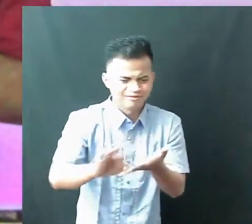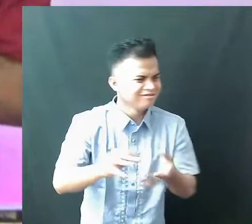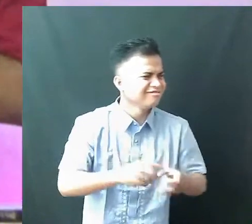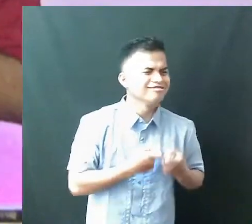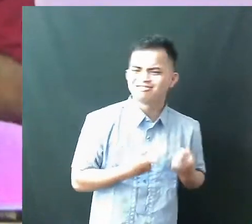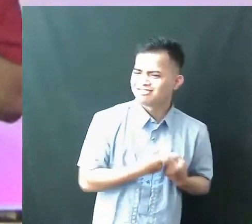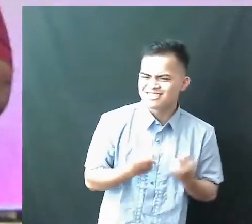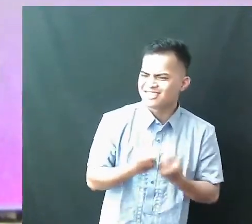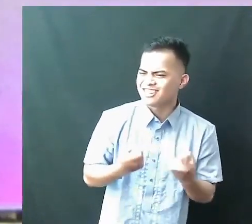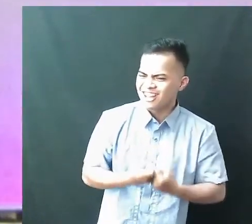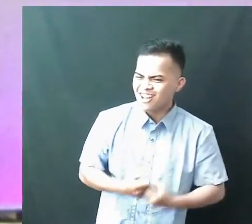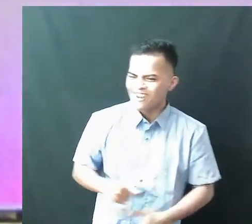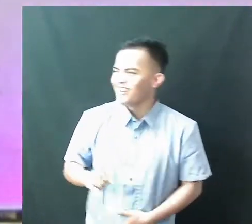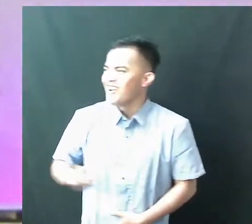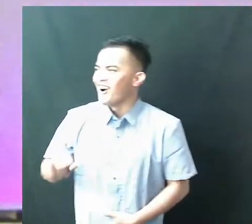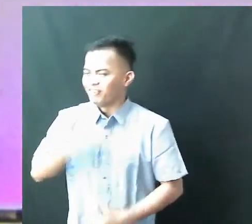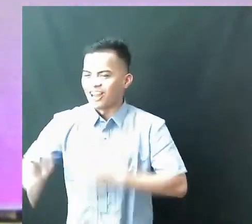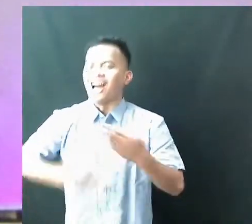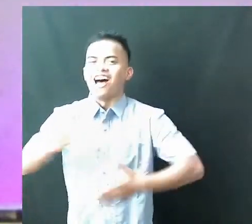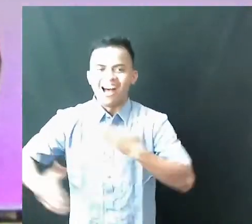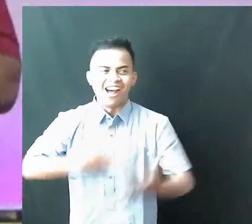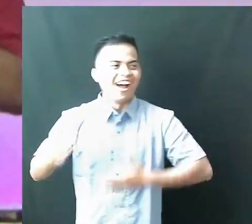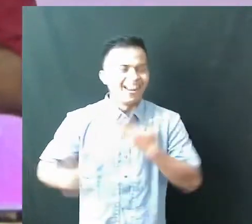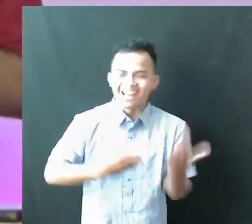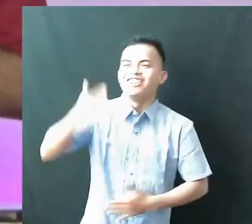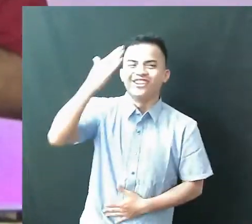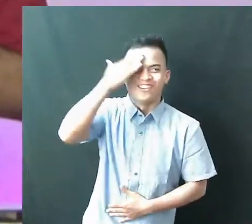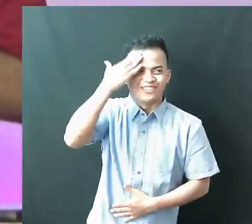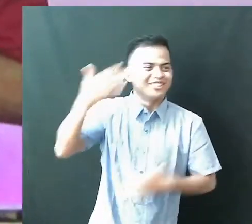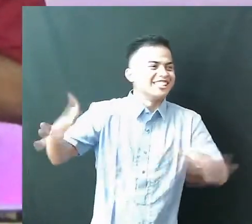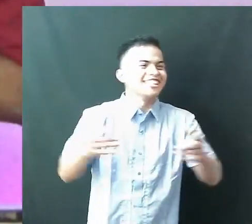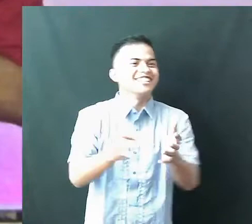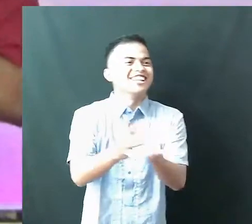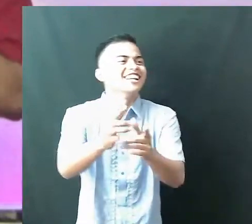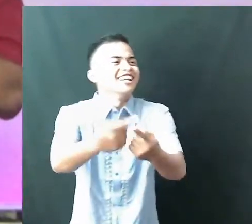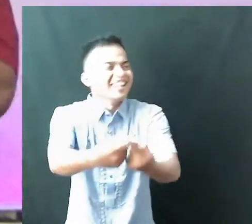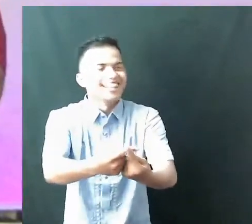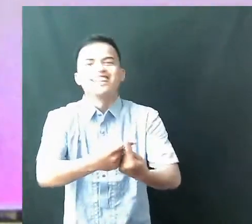their sins. I'm glad I know who Jesus